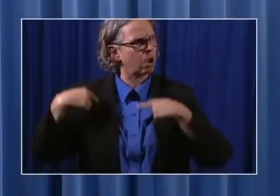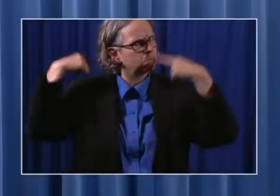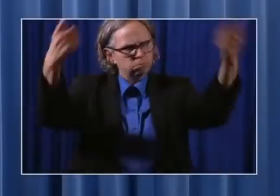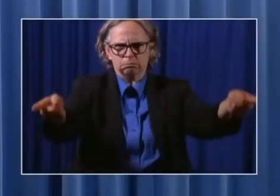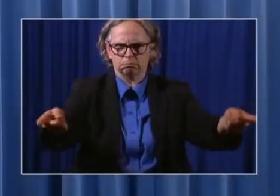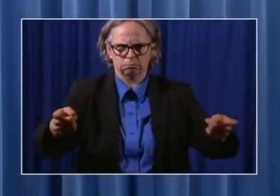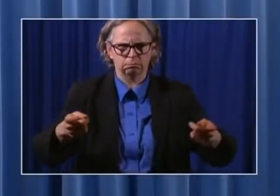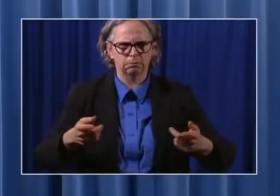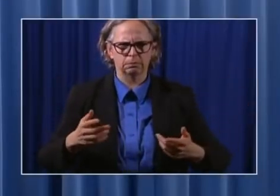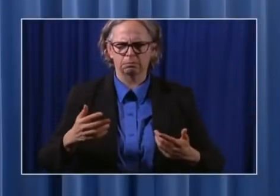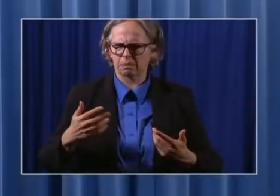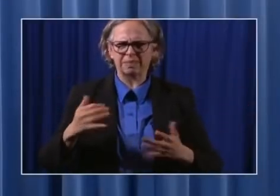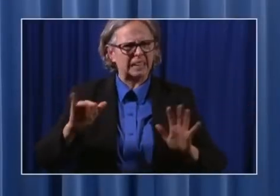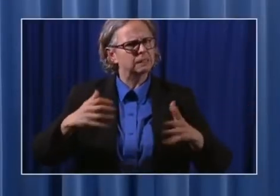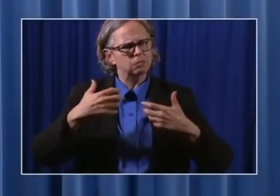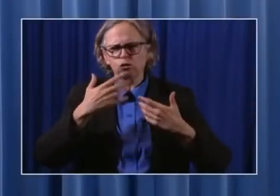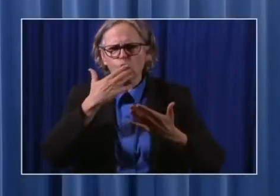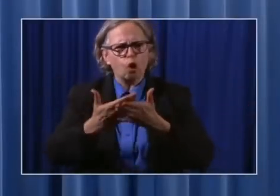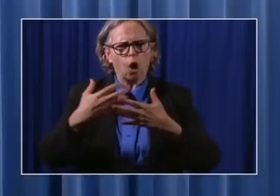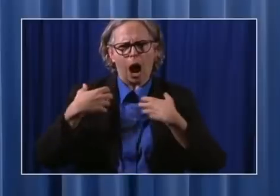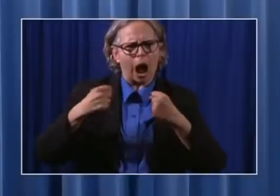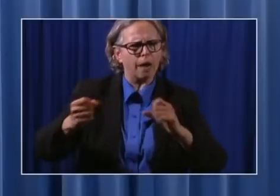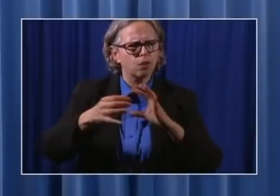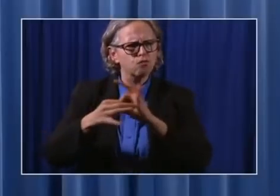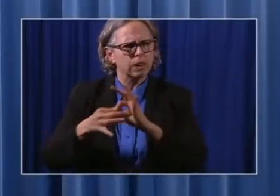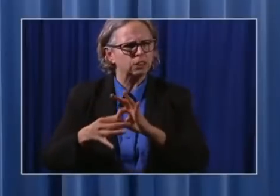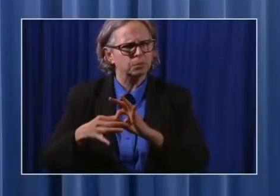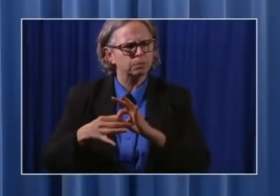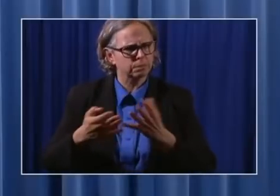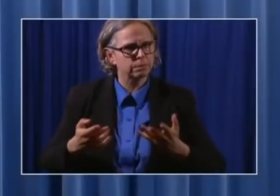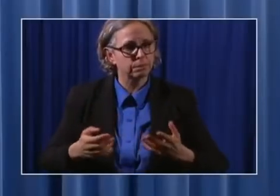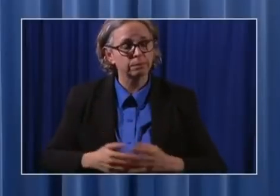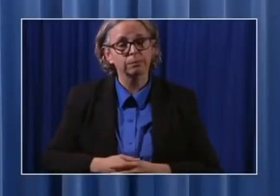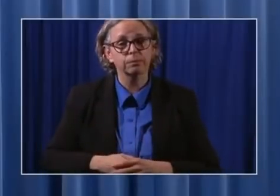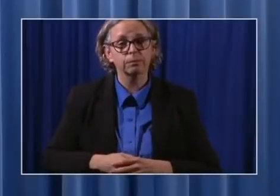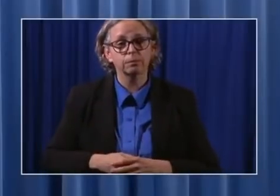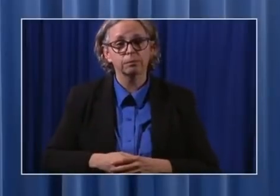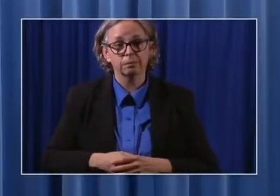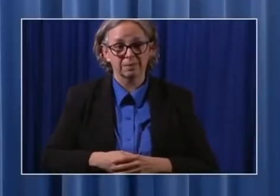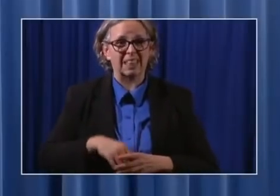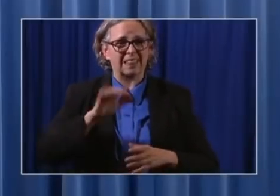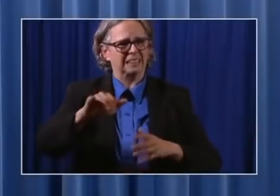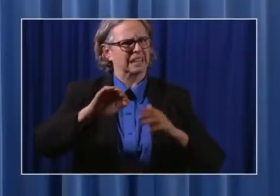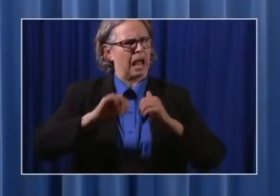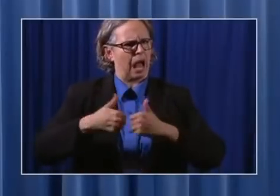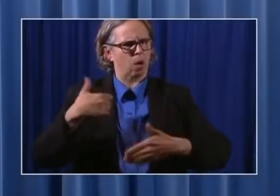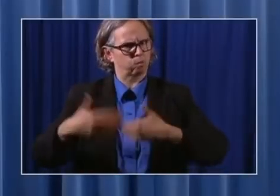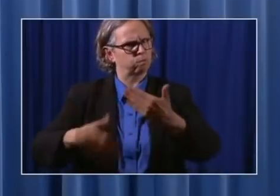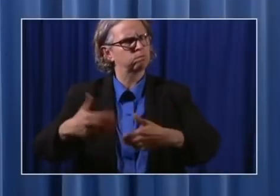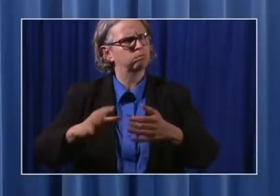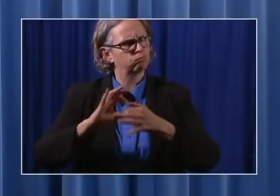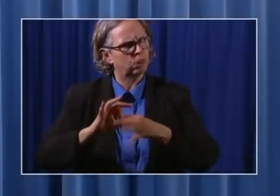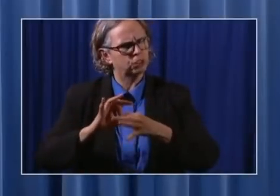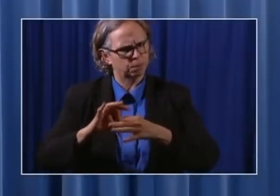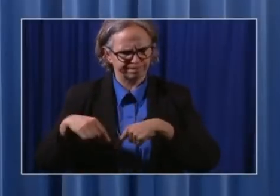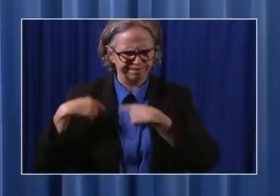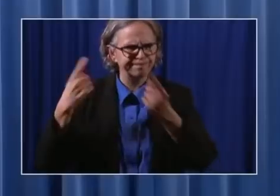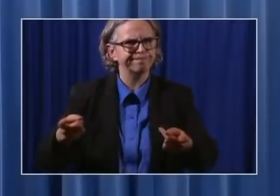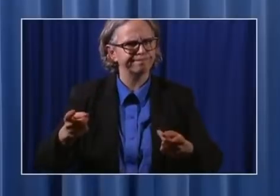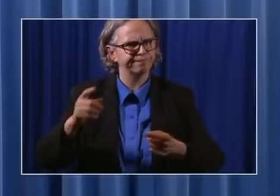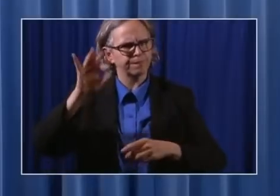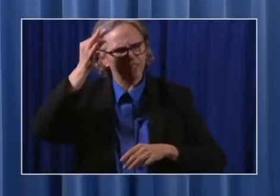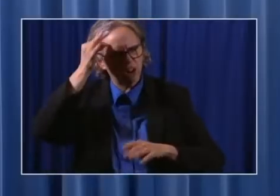is very, very good. And to my knowledge, that's what this relationship is going to be in regard to